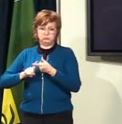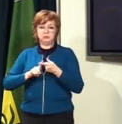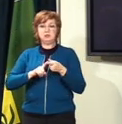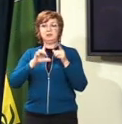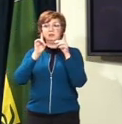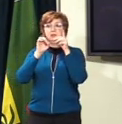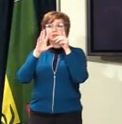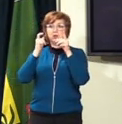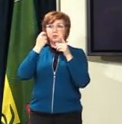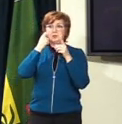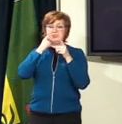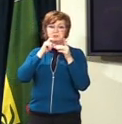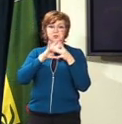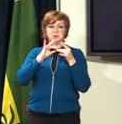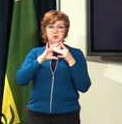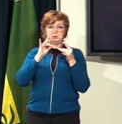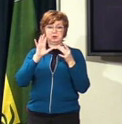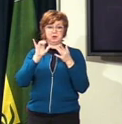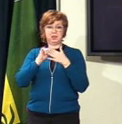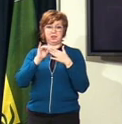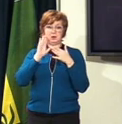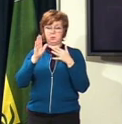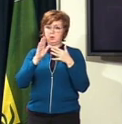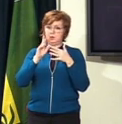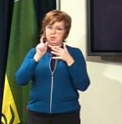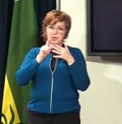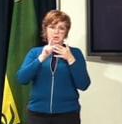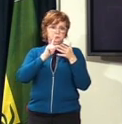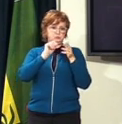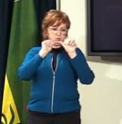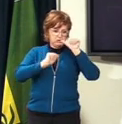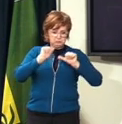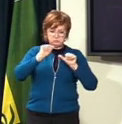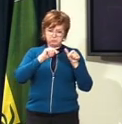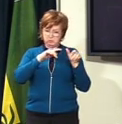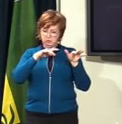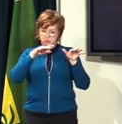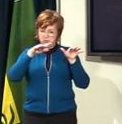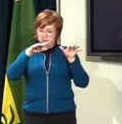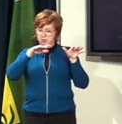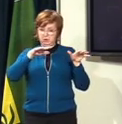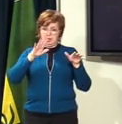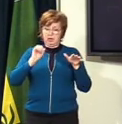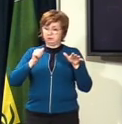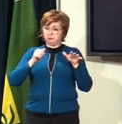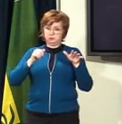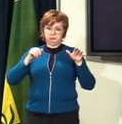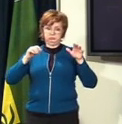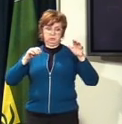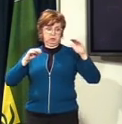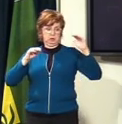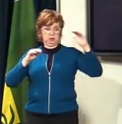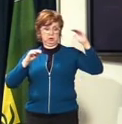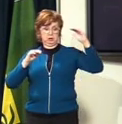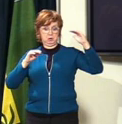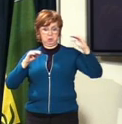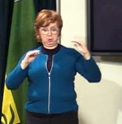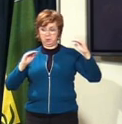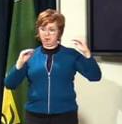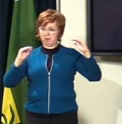to be turned up or turned down based on our case growth, projected case growth, and the pressures on our hospitals and long-term care